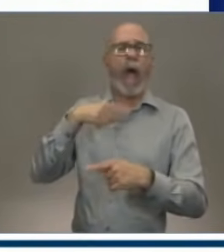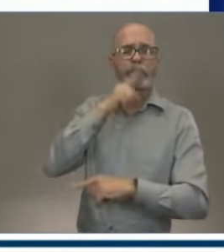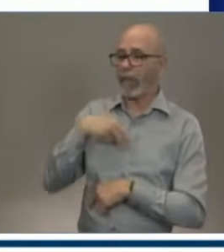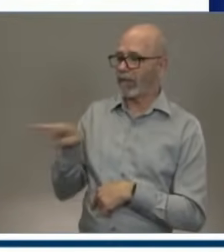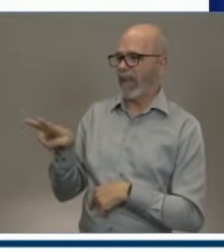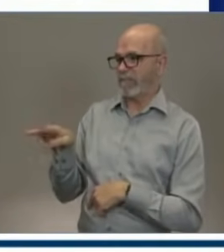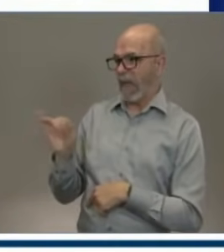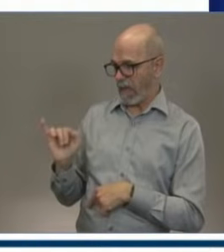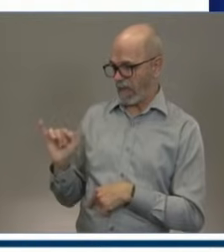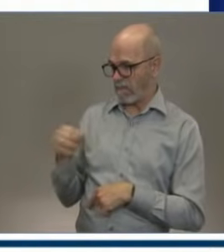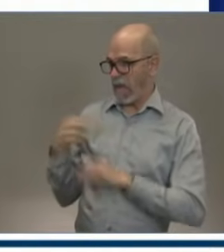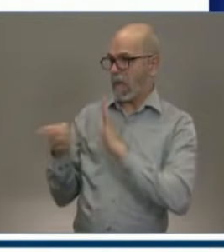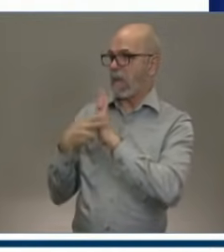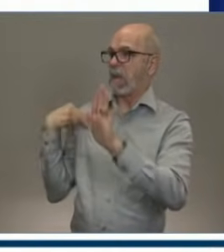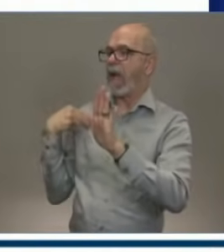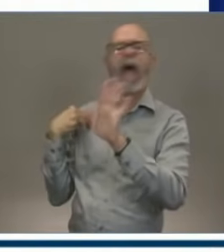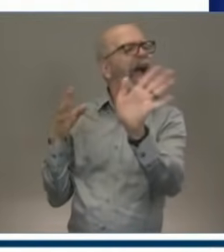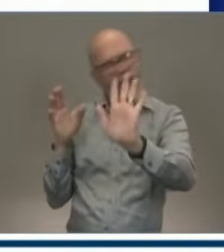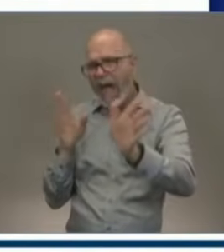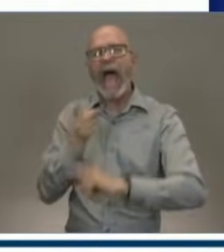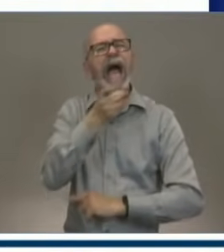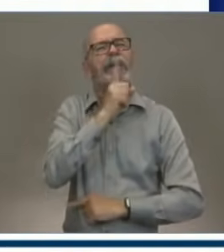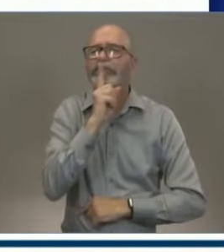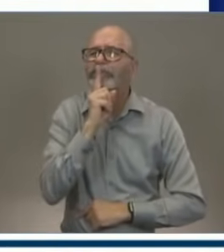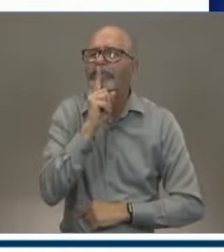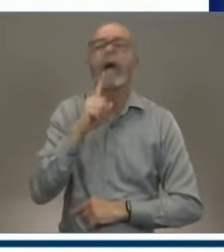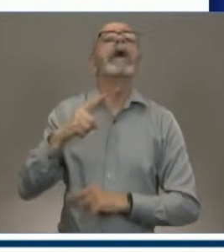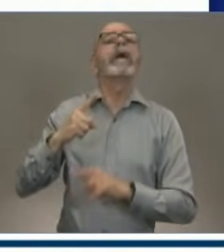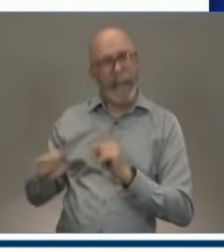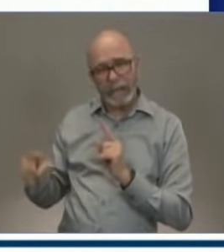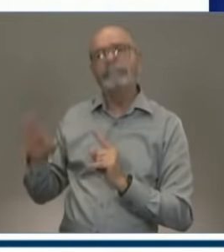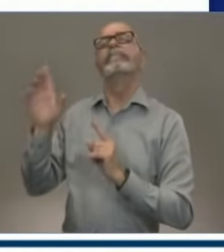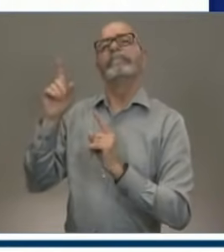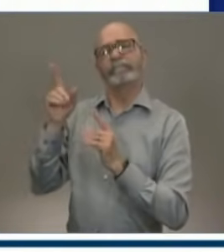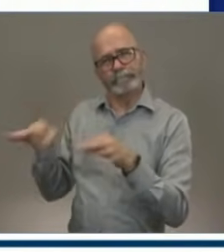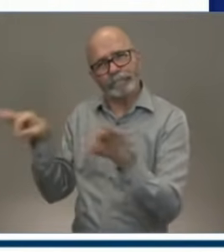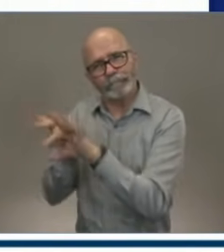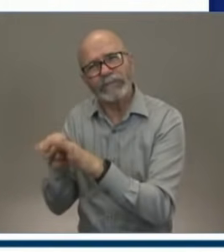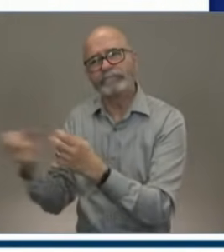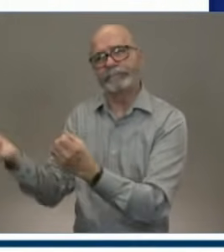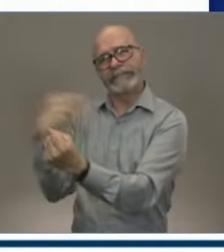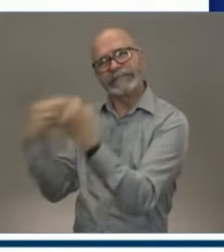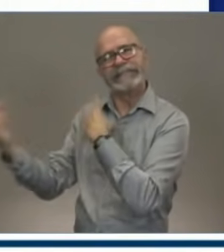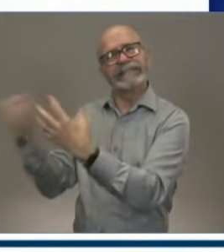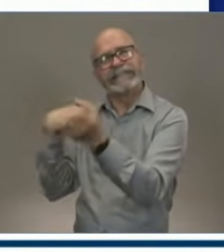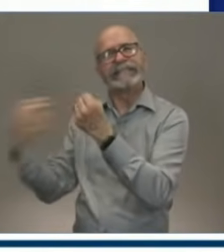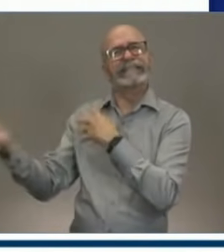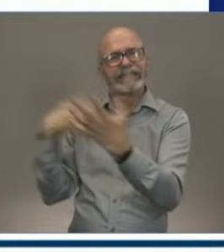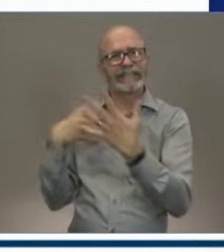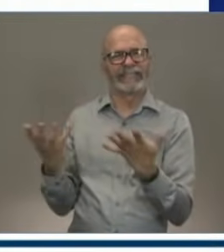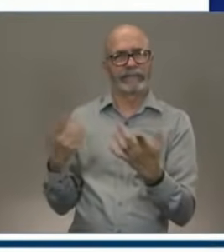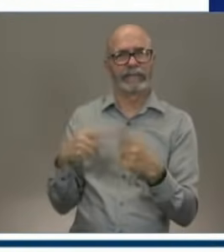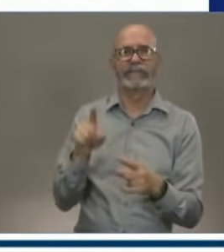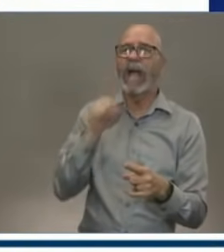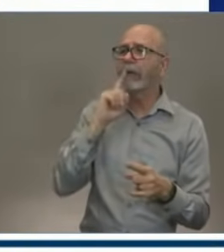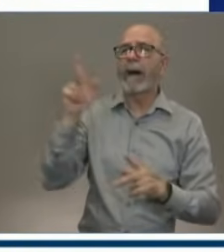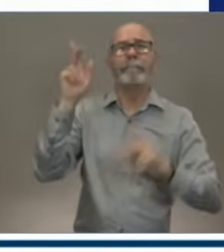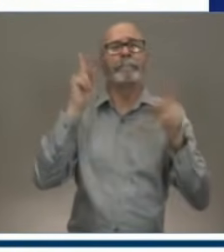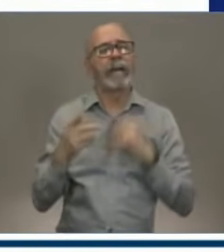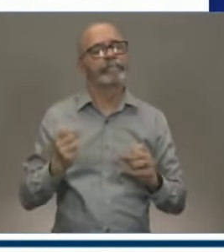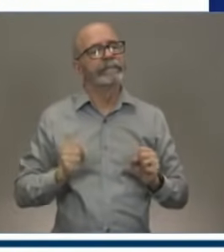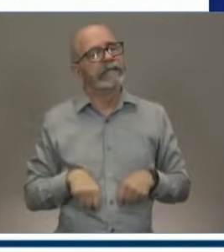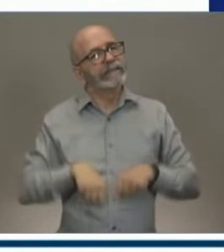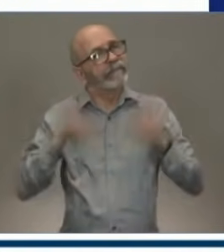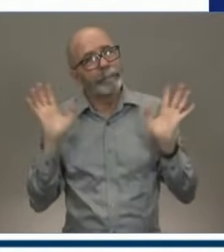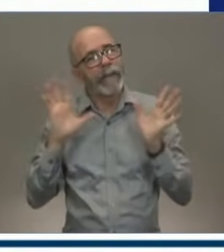last number of months. Let's not falter now. And Dr. Strang and his team of public health have been doing a tremendous job, and the only thing they